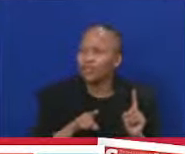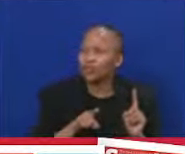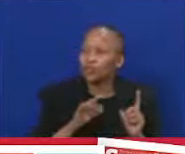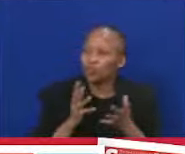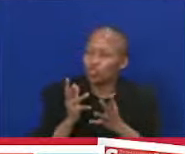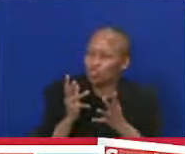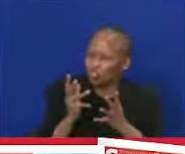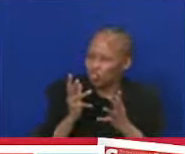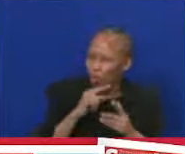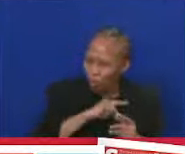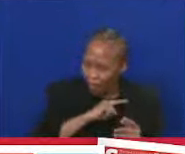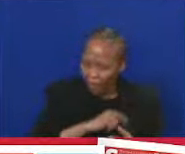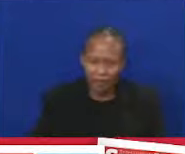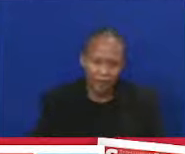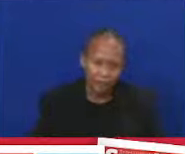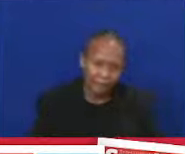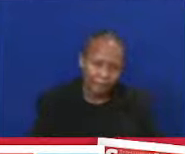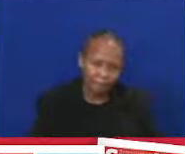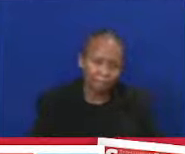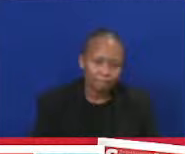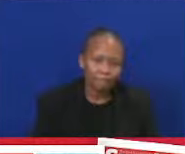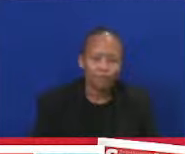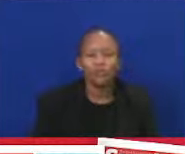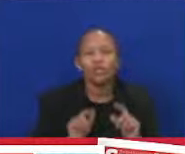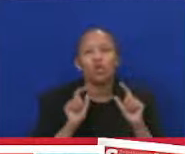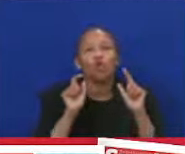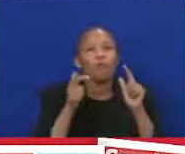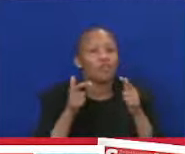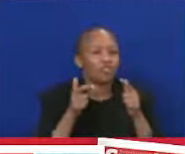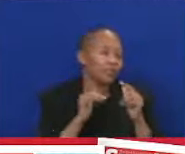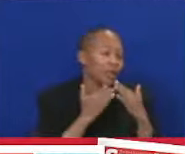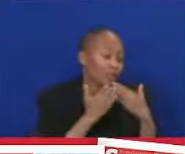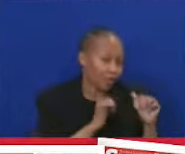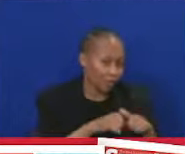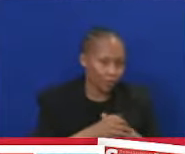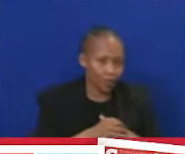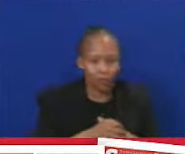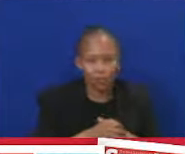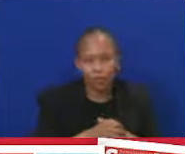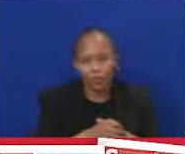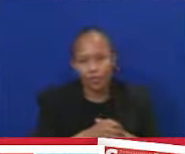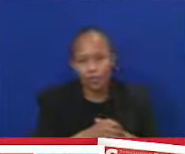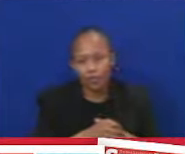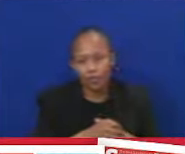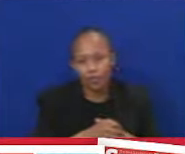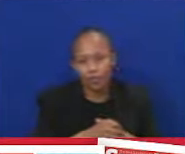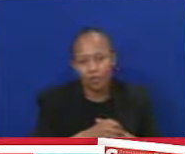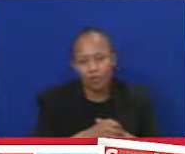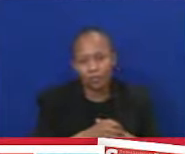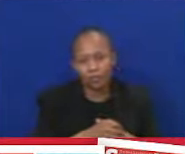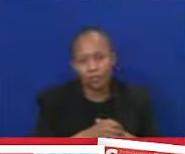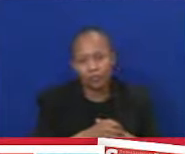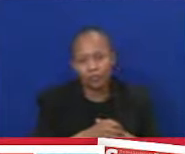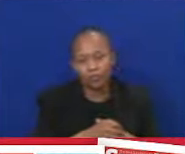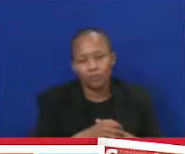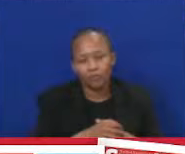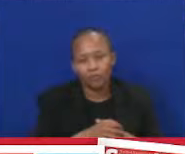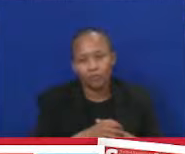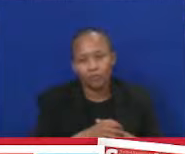Thank you, Commissioners. We never asked Mr. Matlala as to